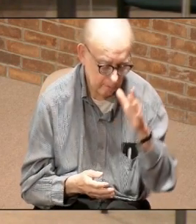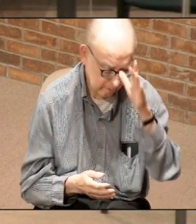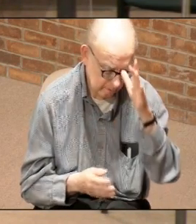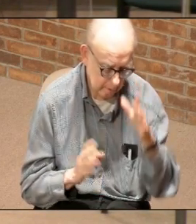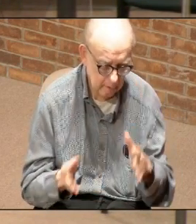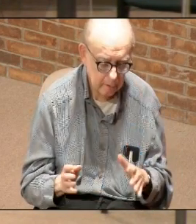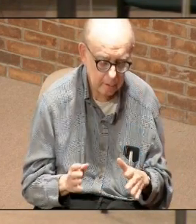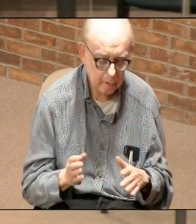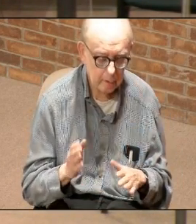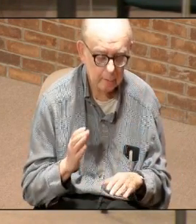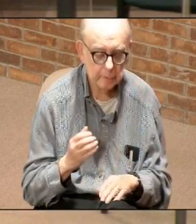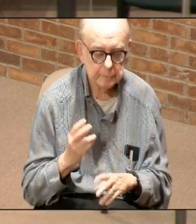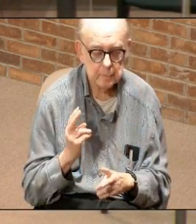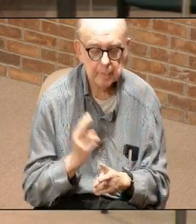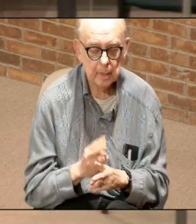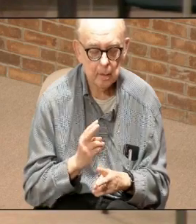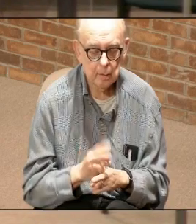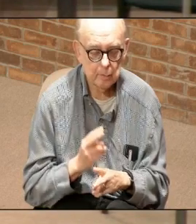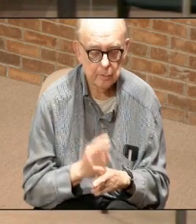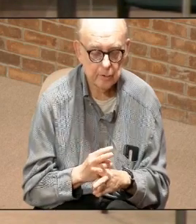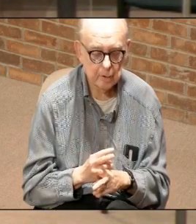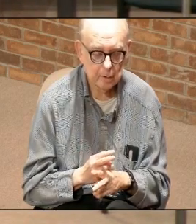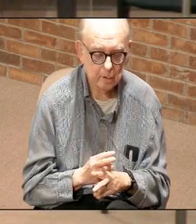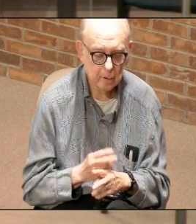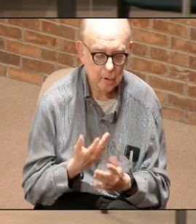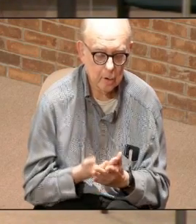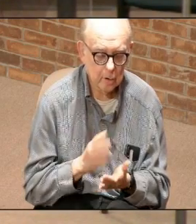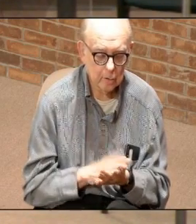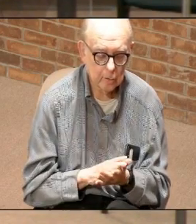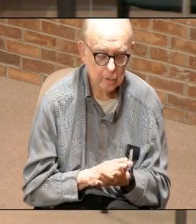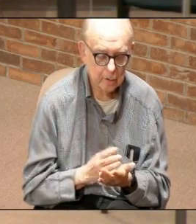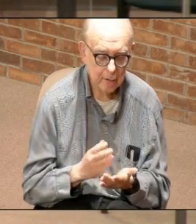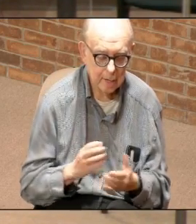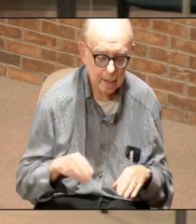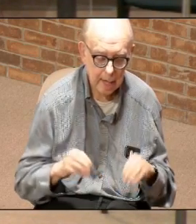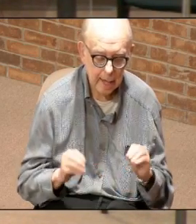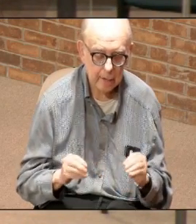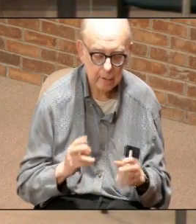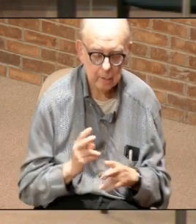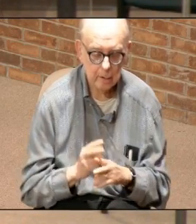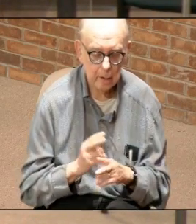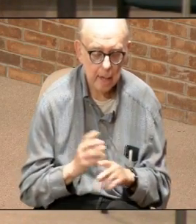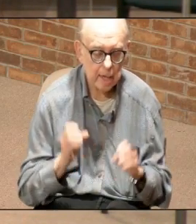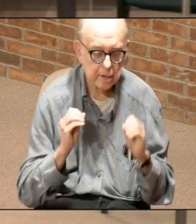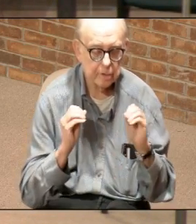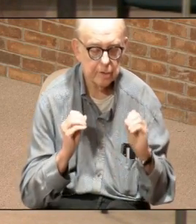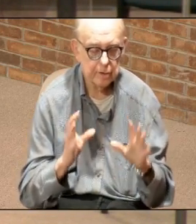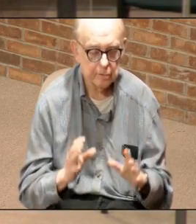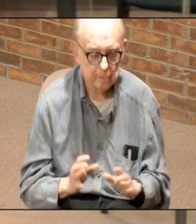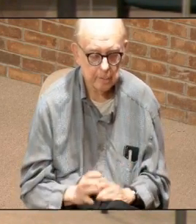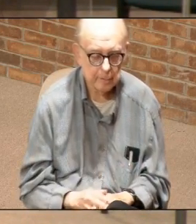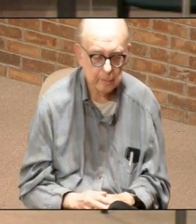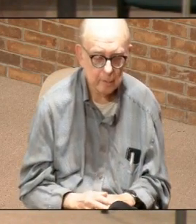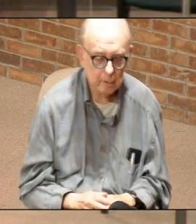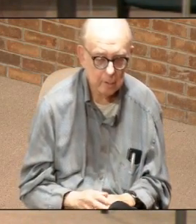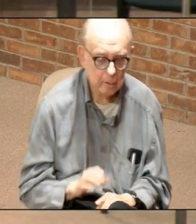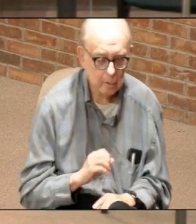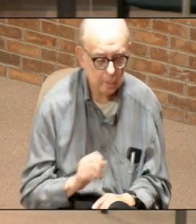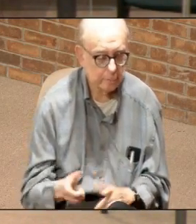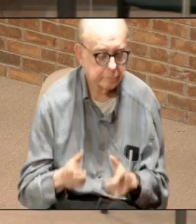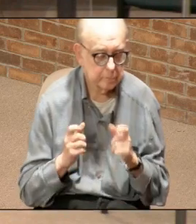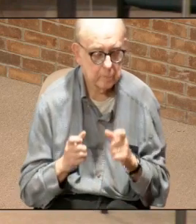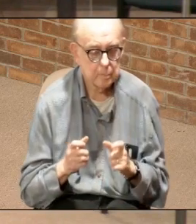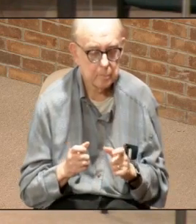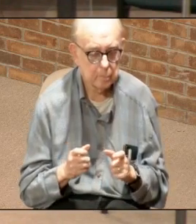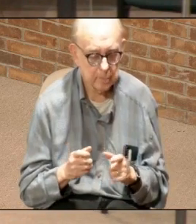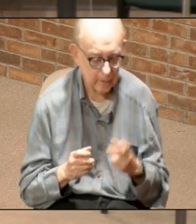dad, babysitter, cook, housekeeper, and teacher. And all of a